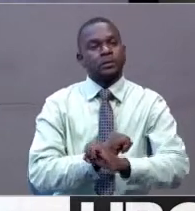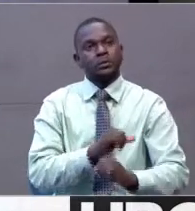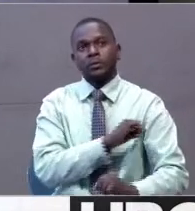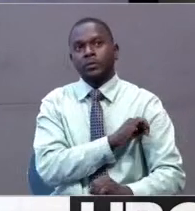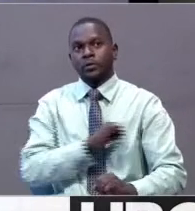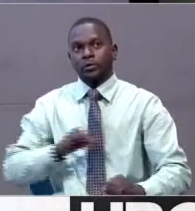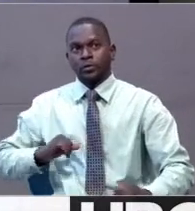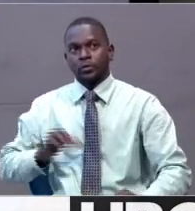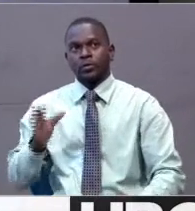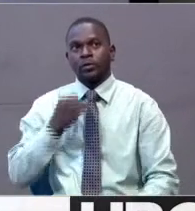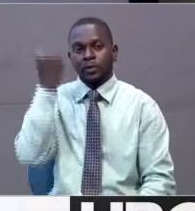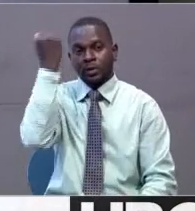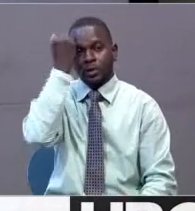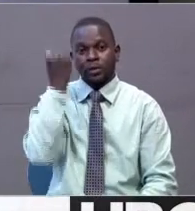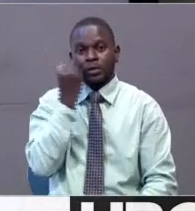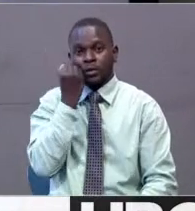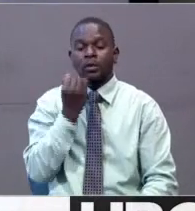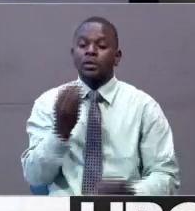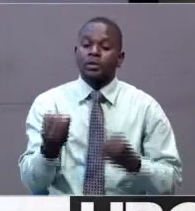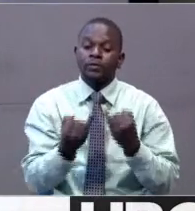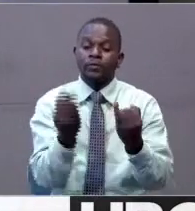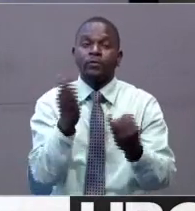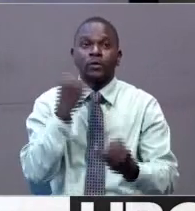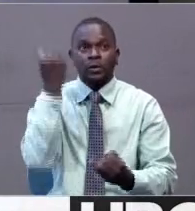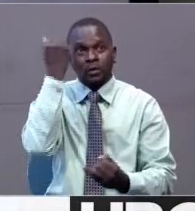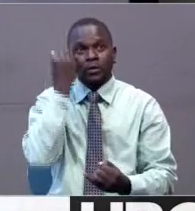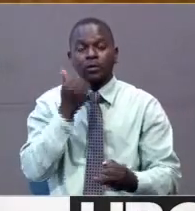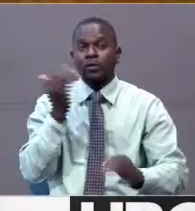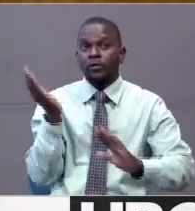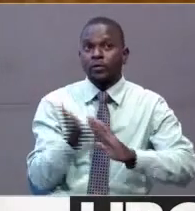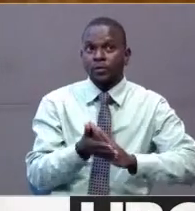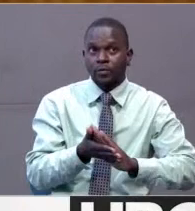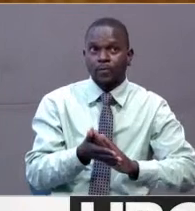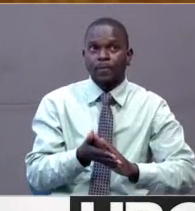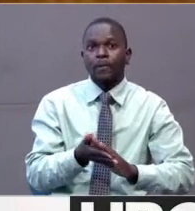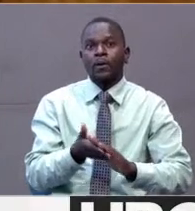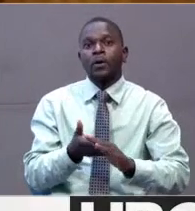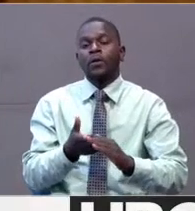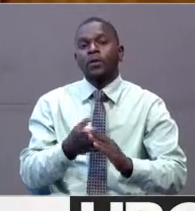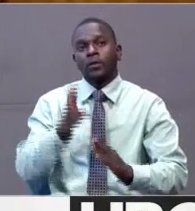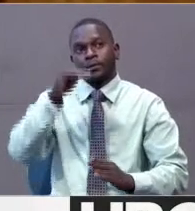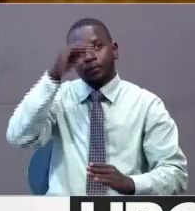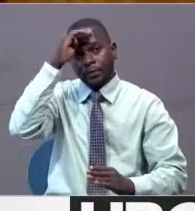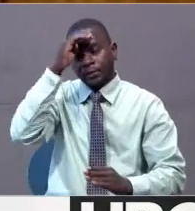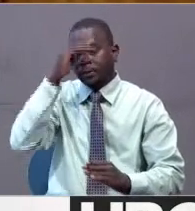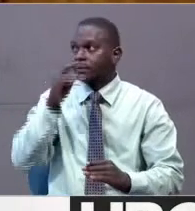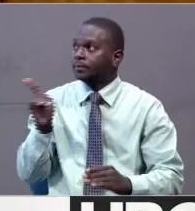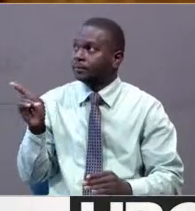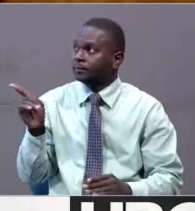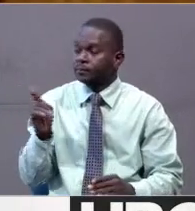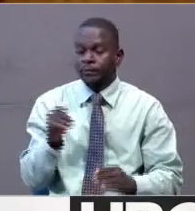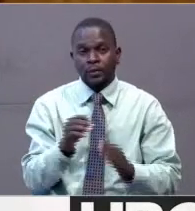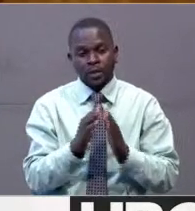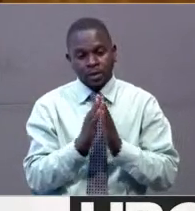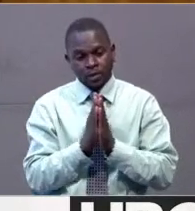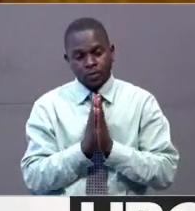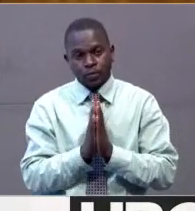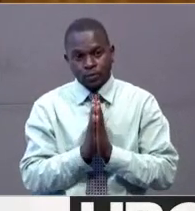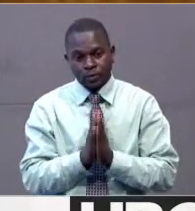by the prosecution when she informed court that the file was still in police custody. We pray that this court